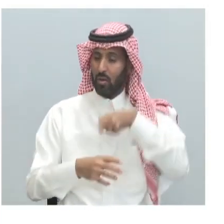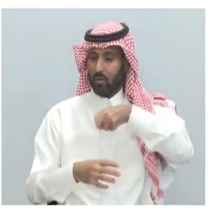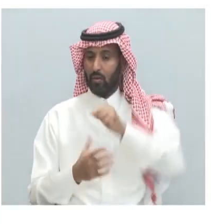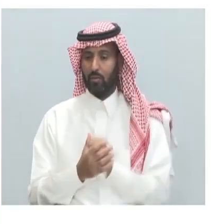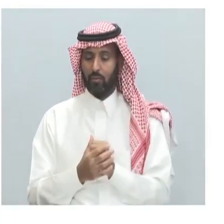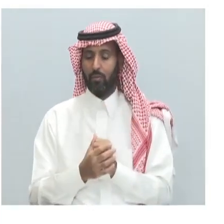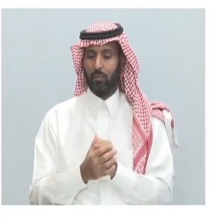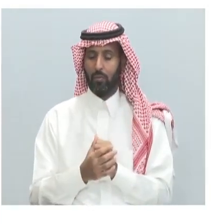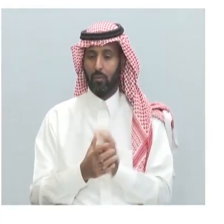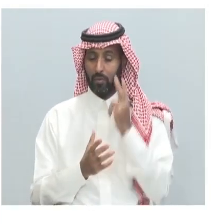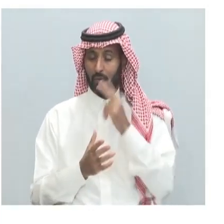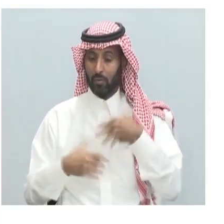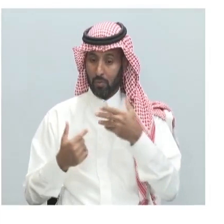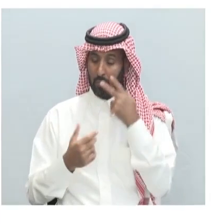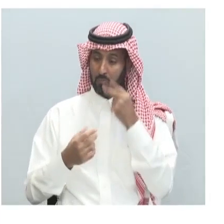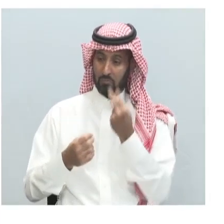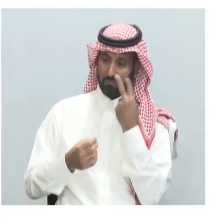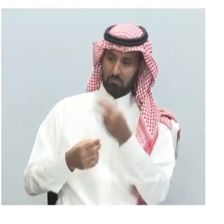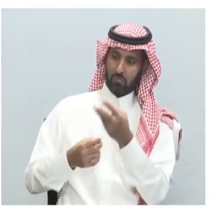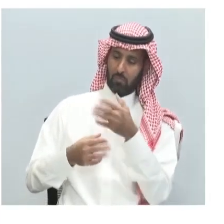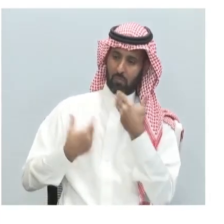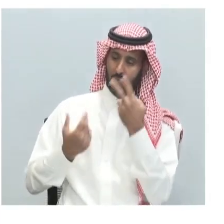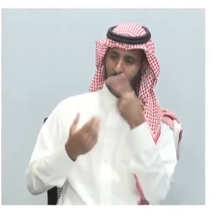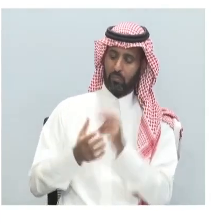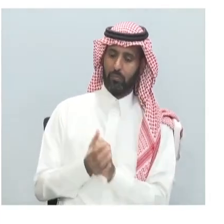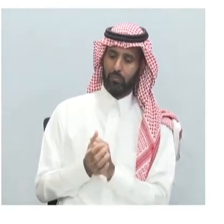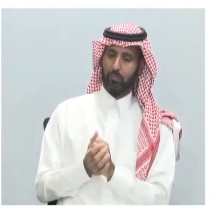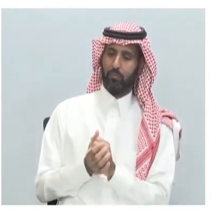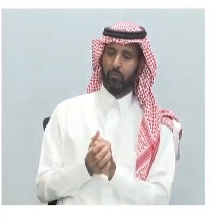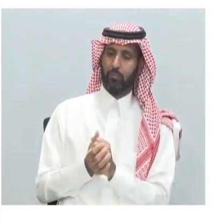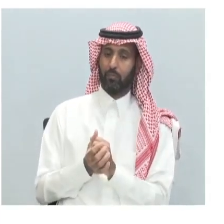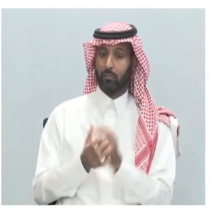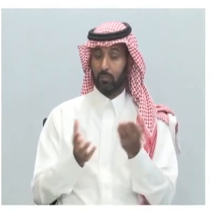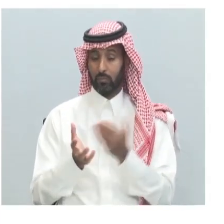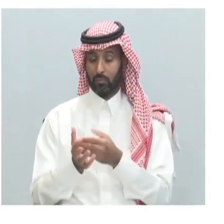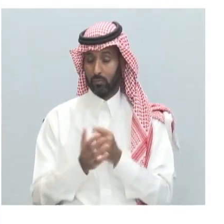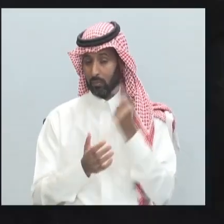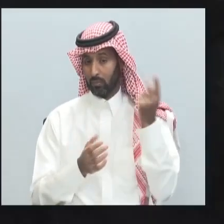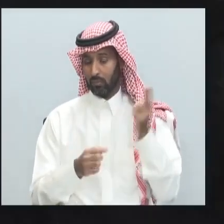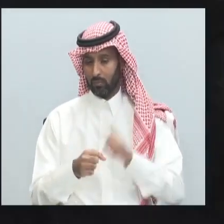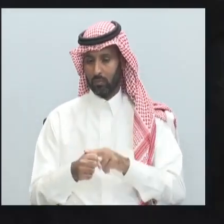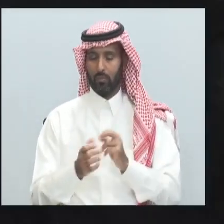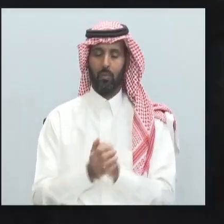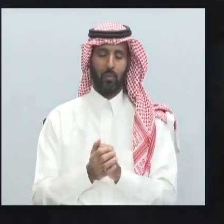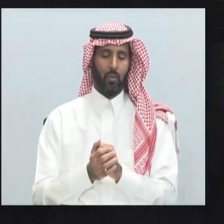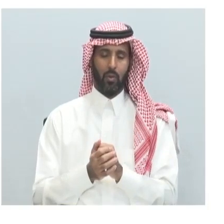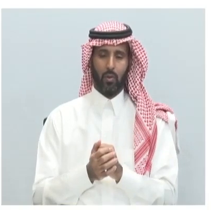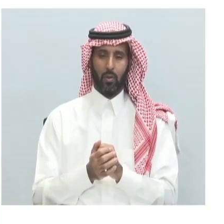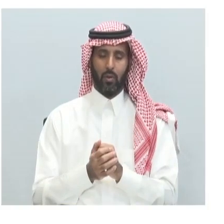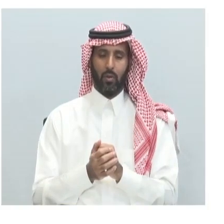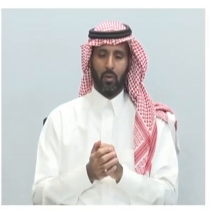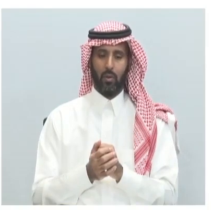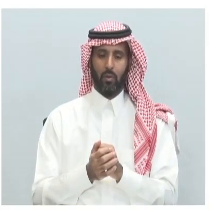prey. They are amazing to watch. Okay, now let's listen to it again one more